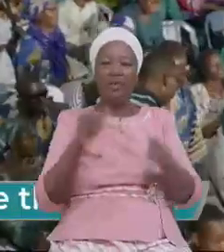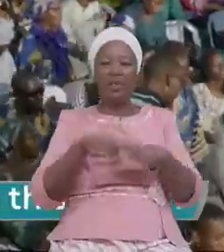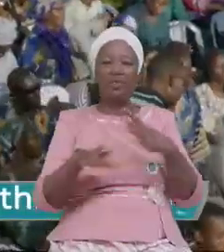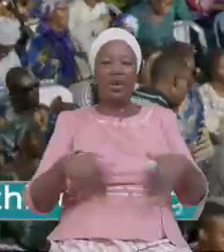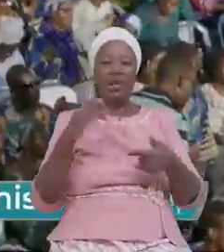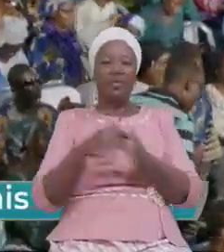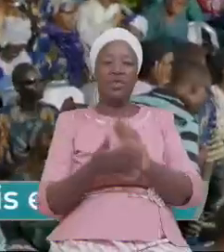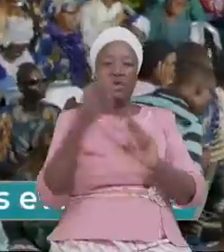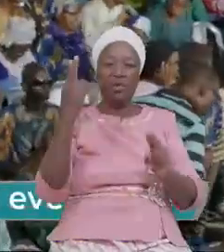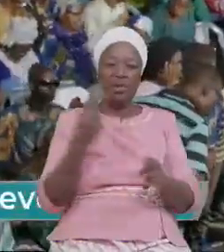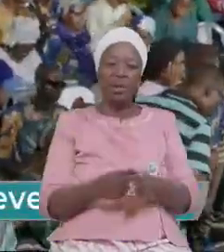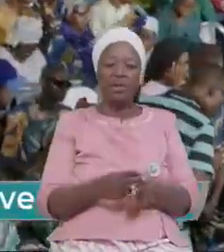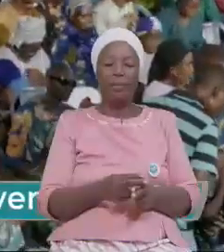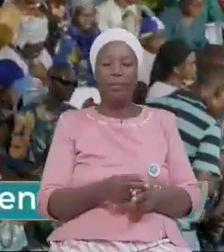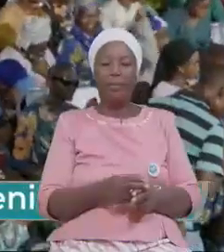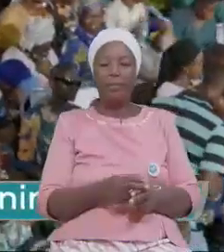name.